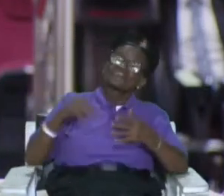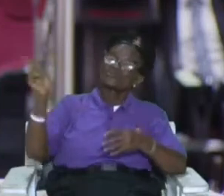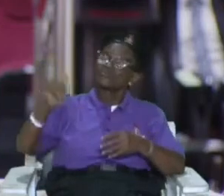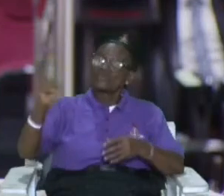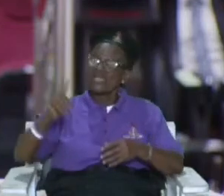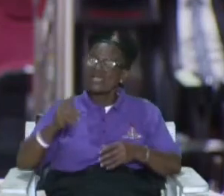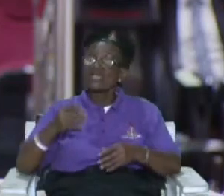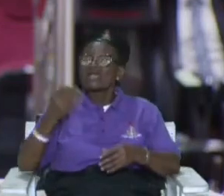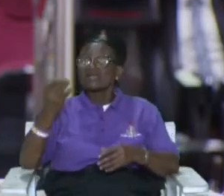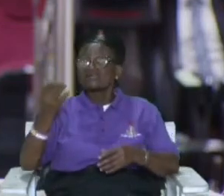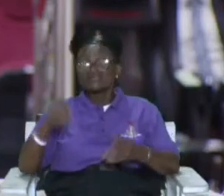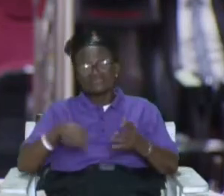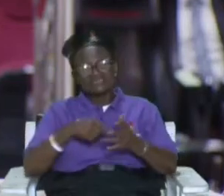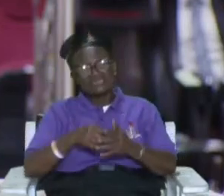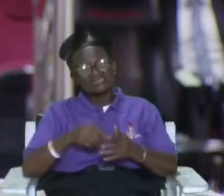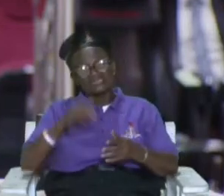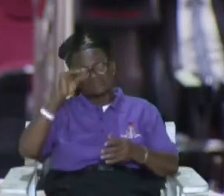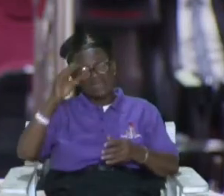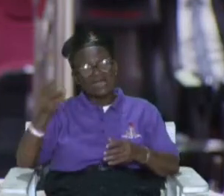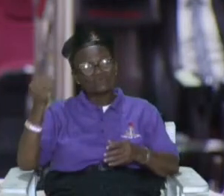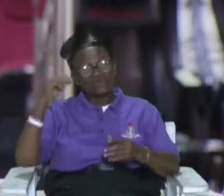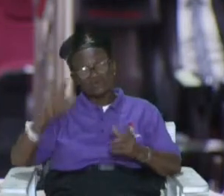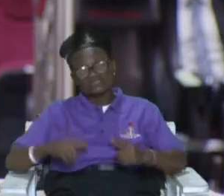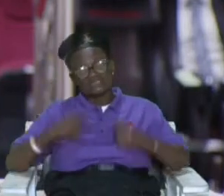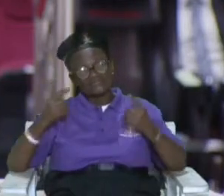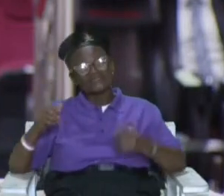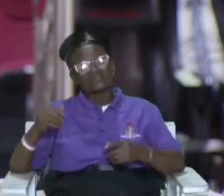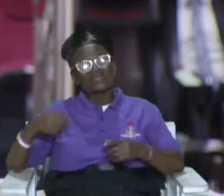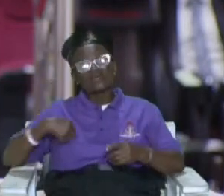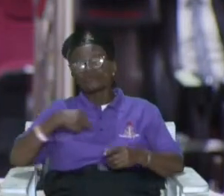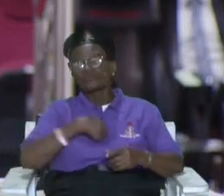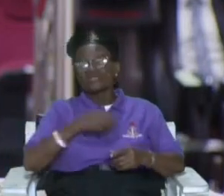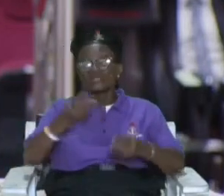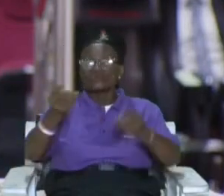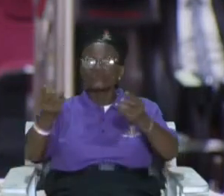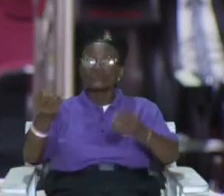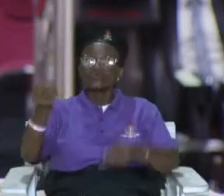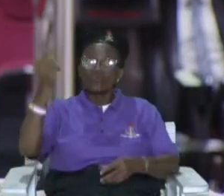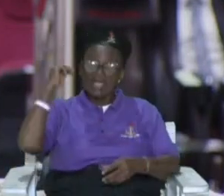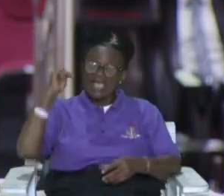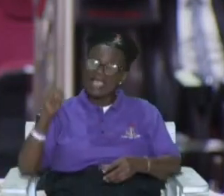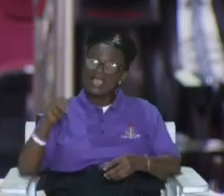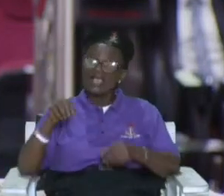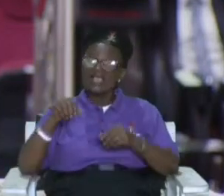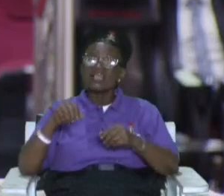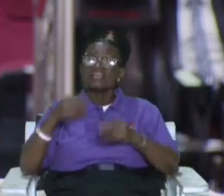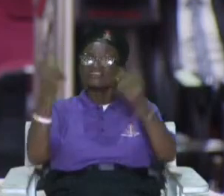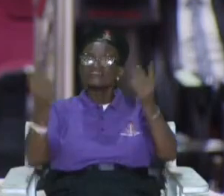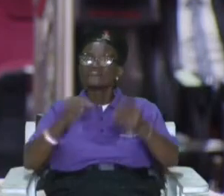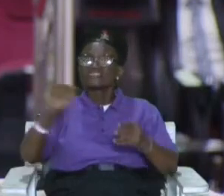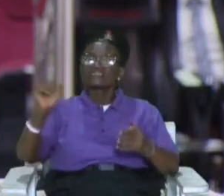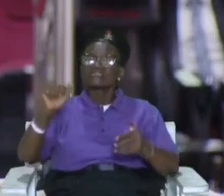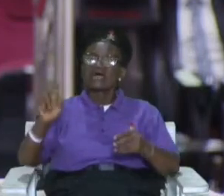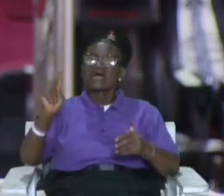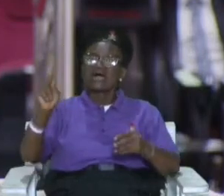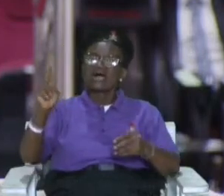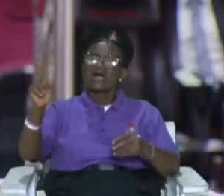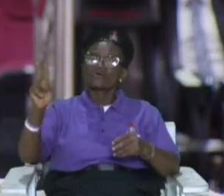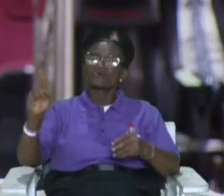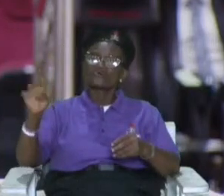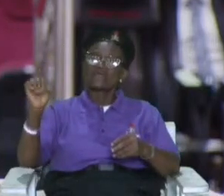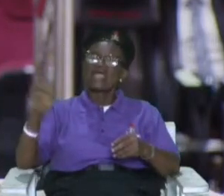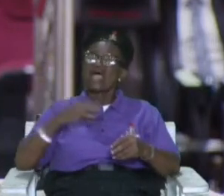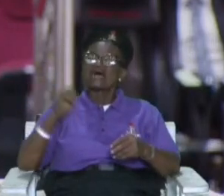And I was visiting Akure and my son said, please, daddy, come and help me bless my factory. And then he told me the